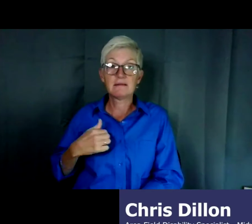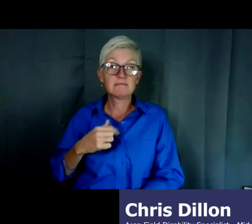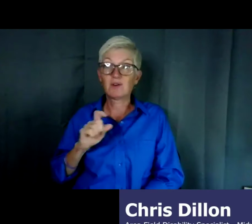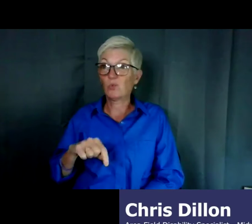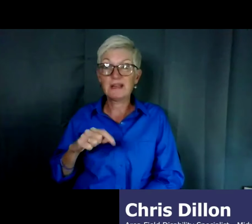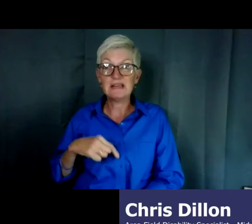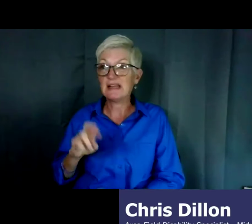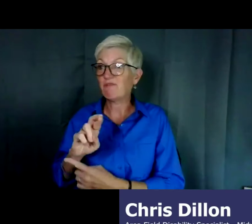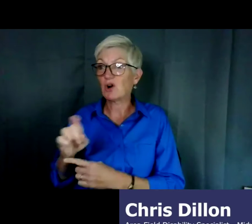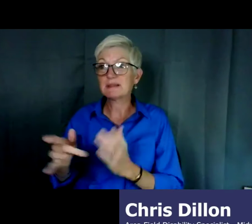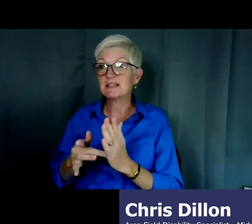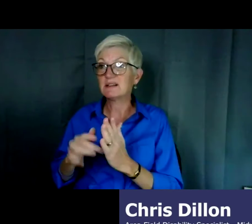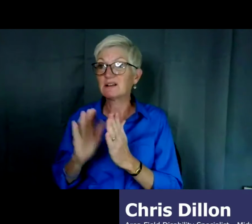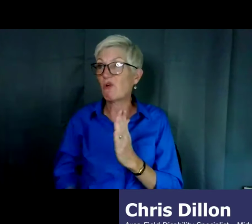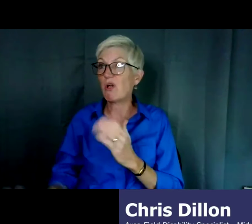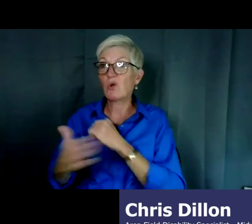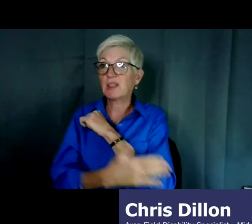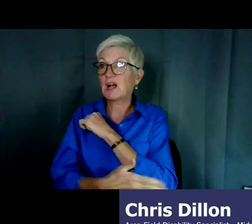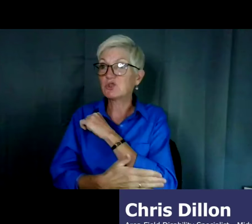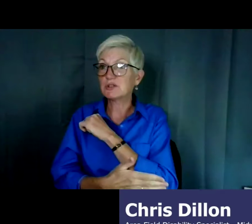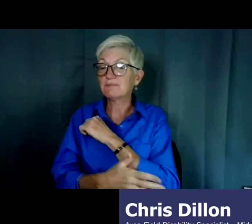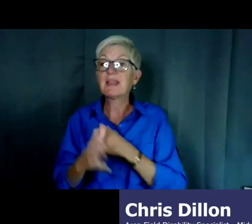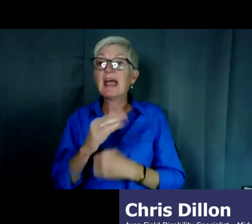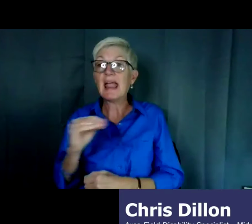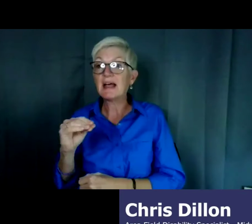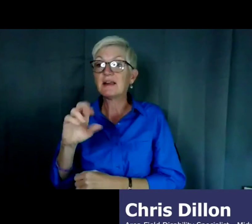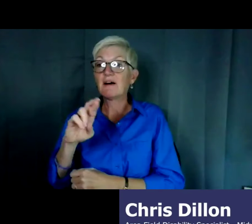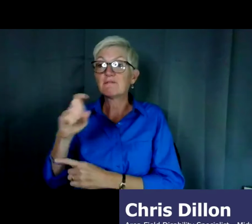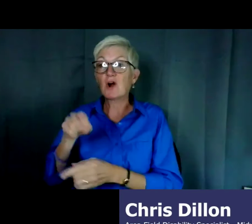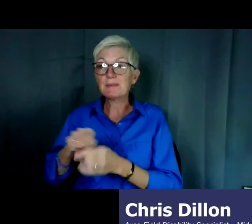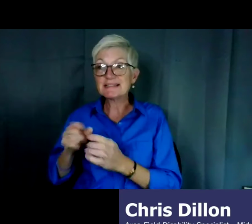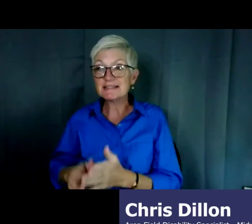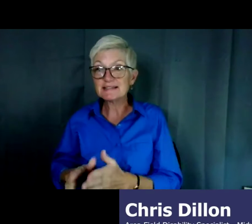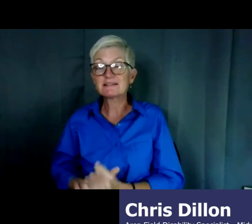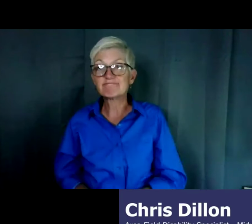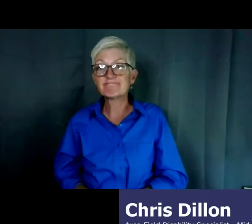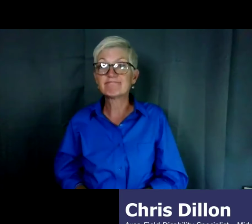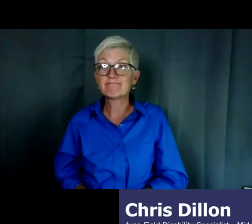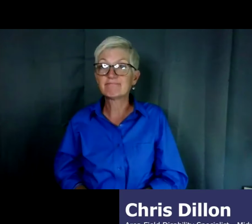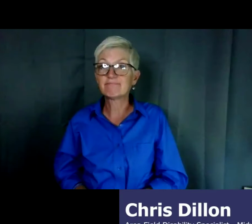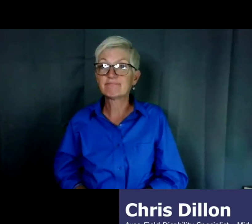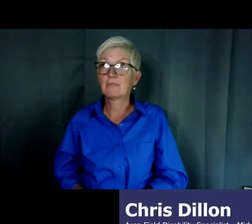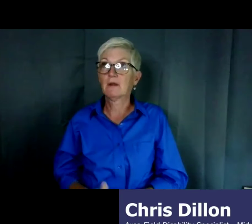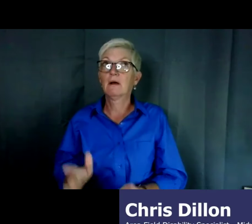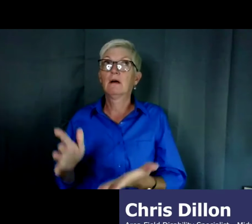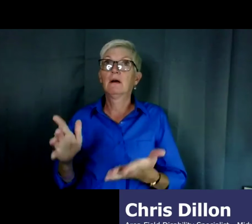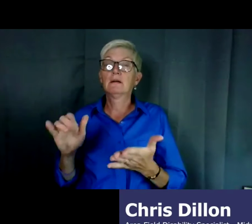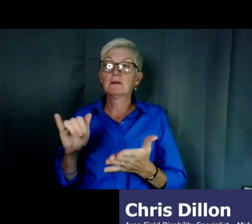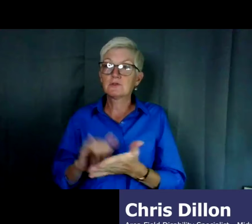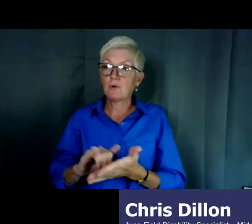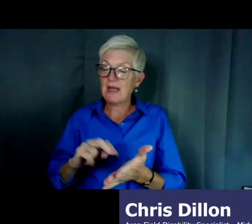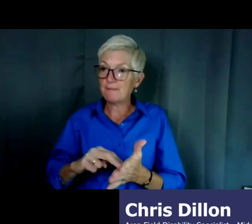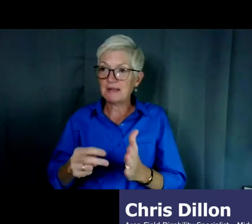techs across the country, as well as pharmacists. So this opened up a whole bunch of doors for us,